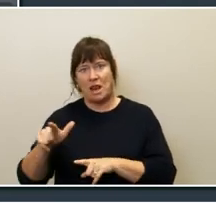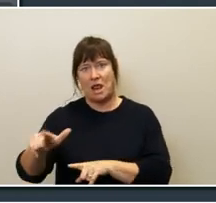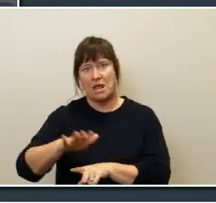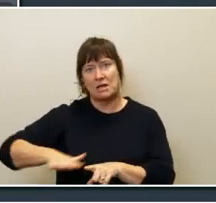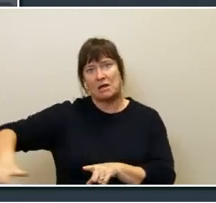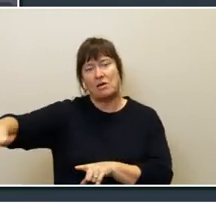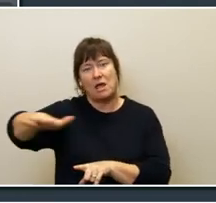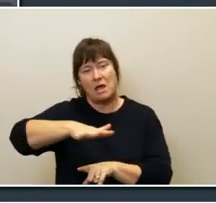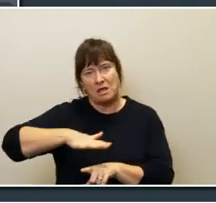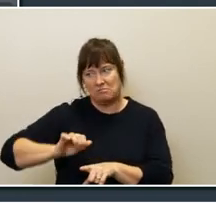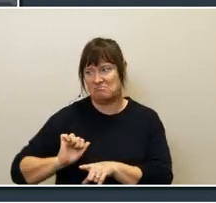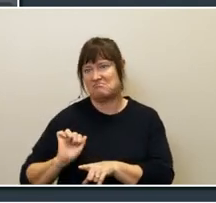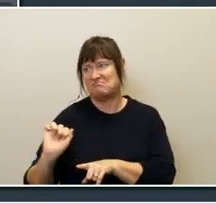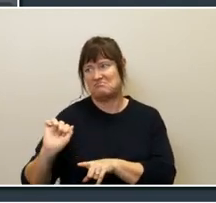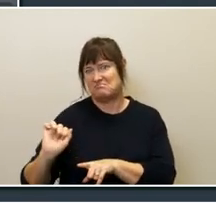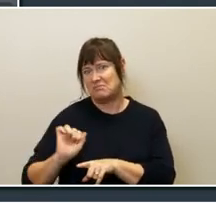talking about.